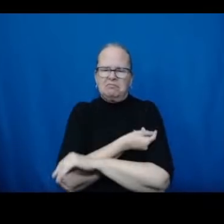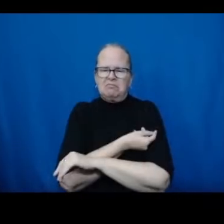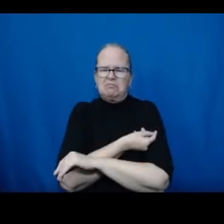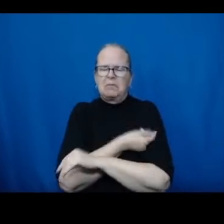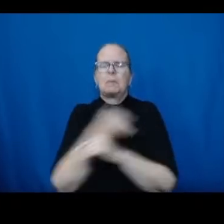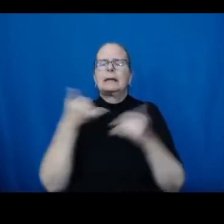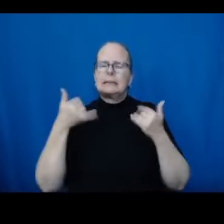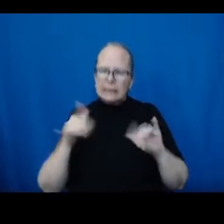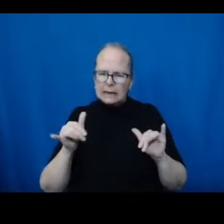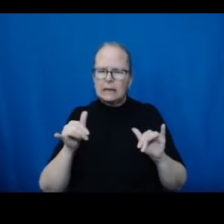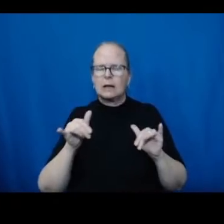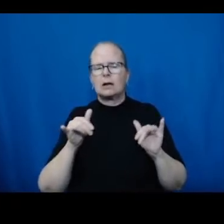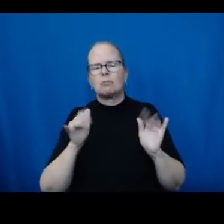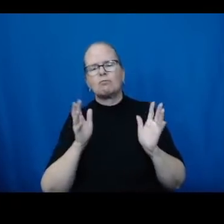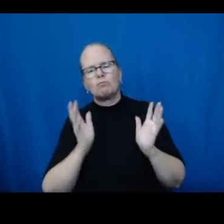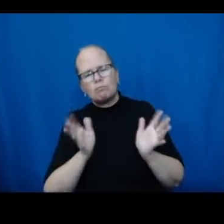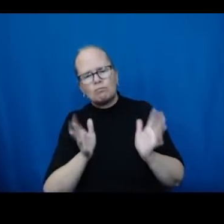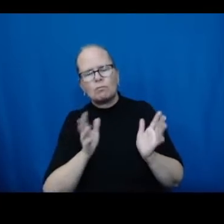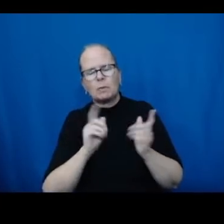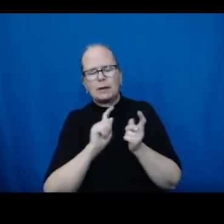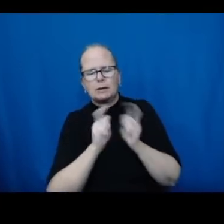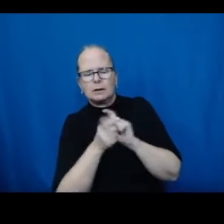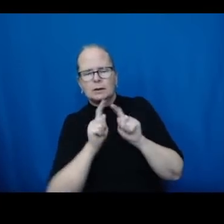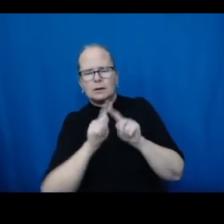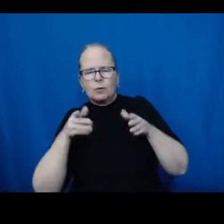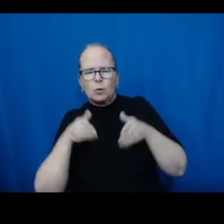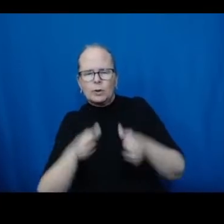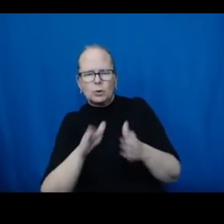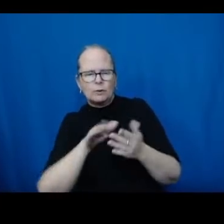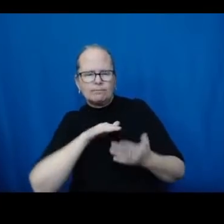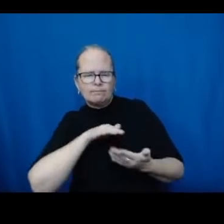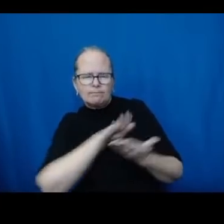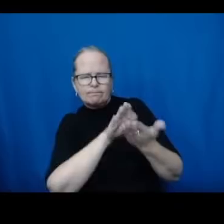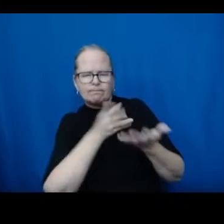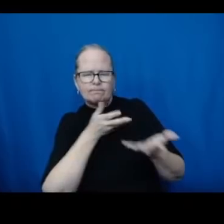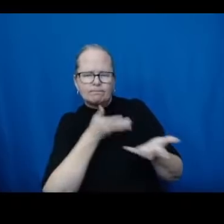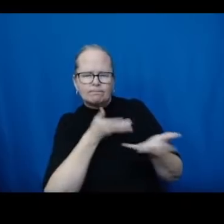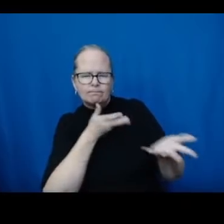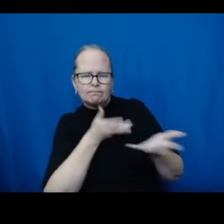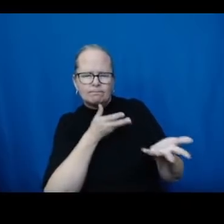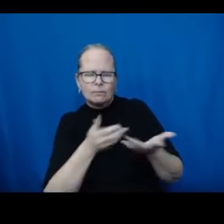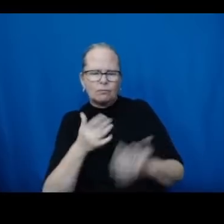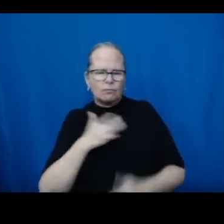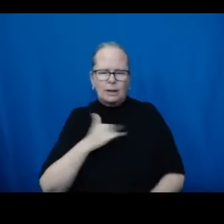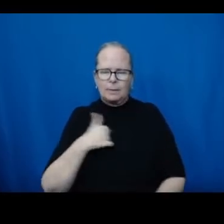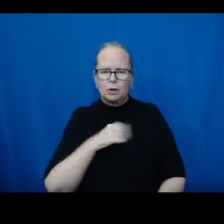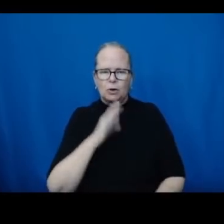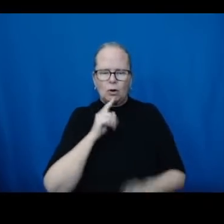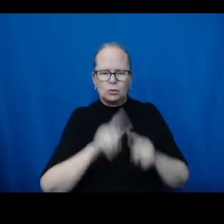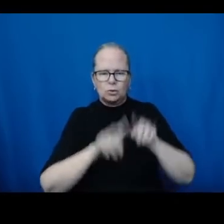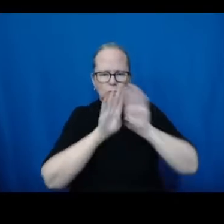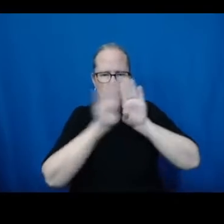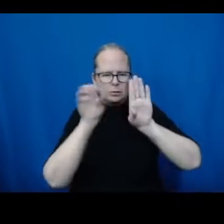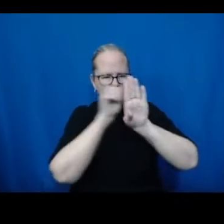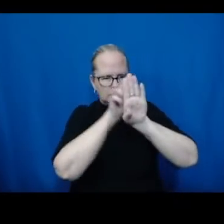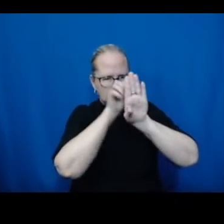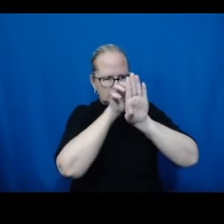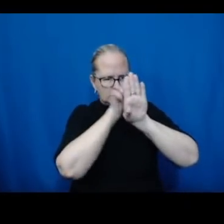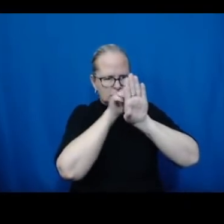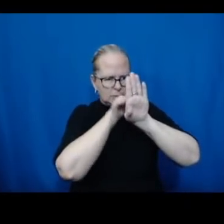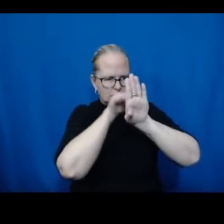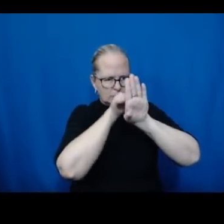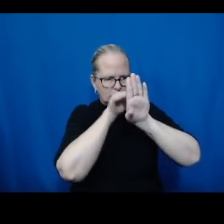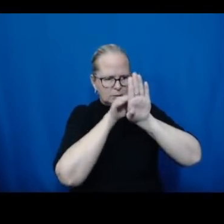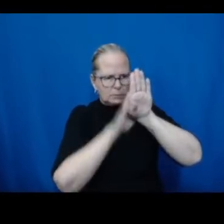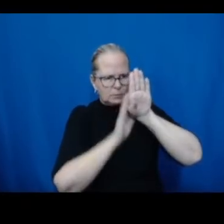a particularly infuriating wall. I agree with Sarah so much. It's a journey, right, Sarah? It's a